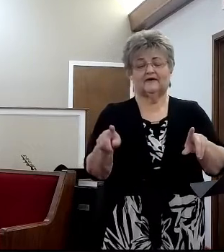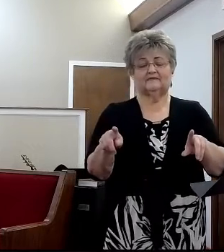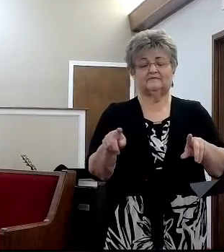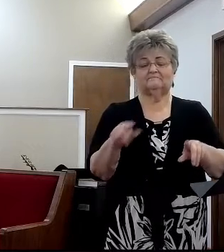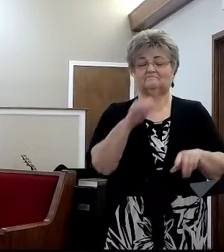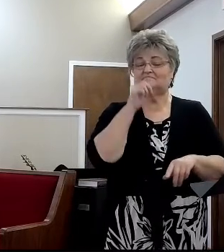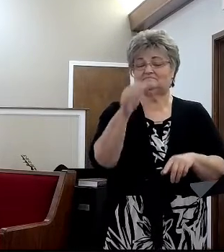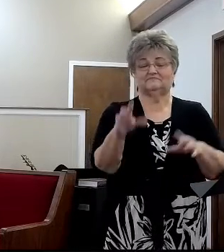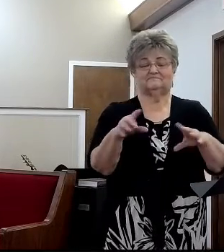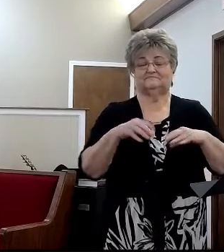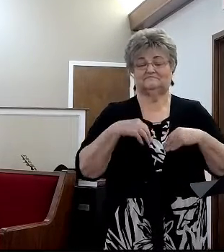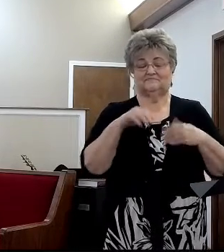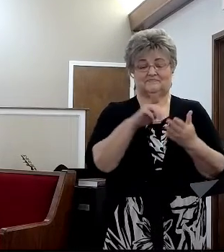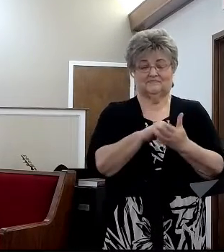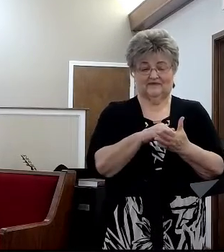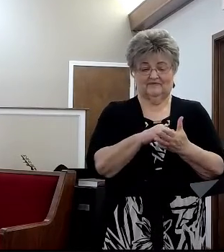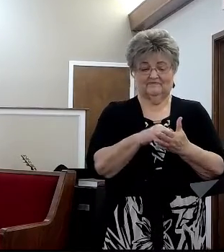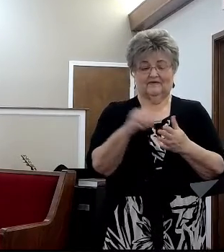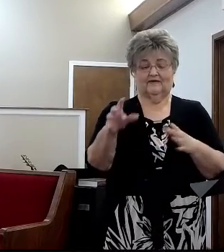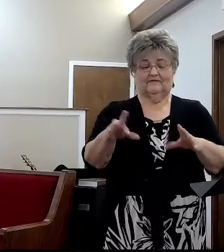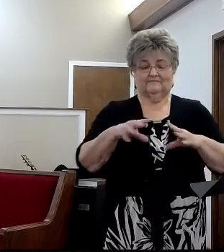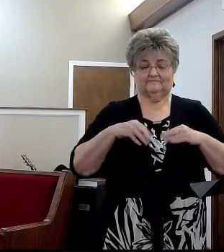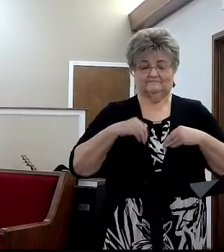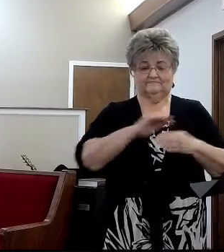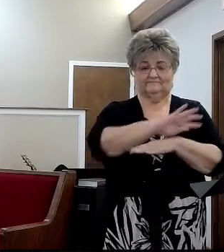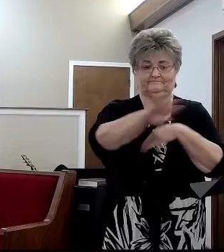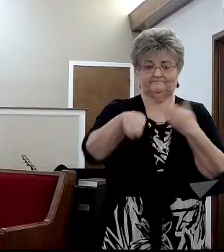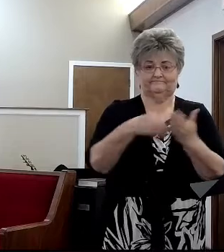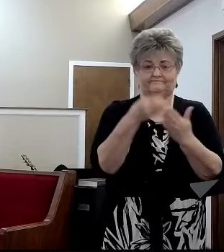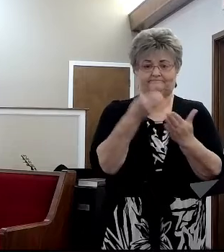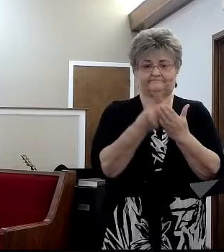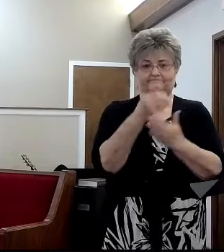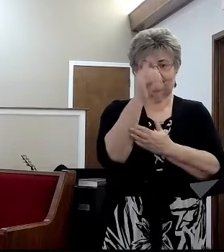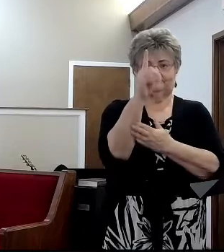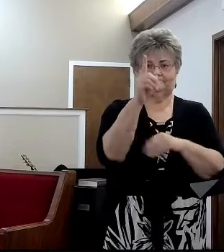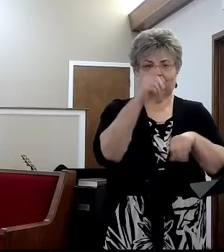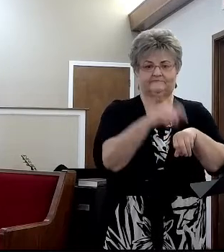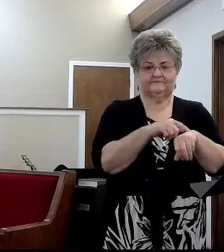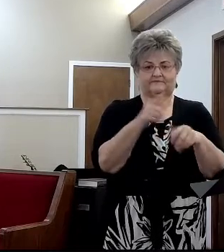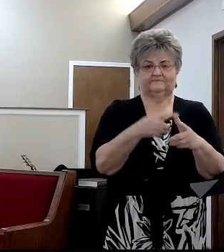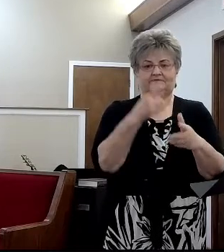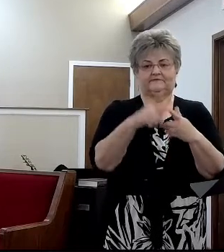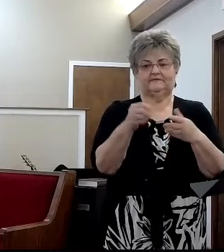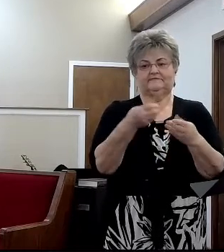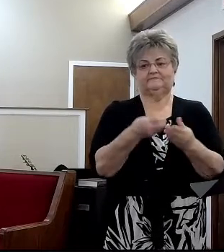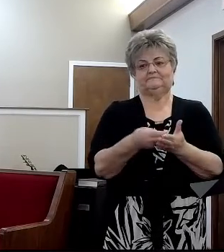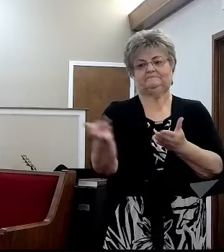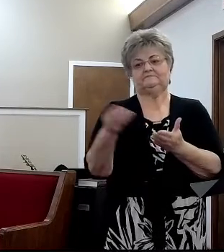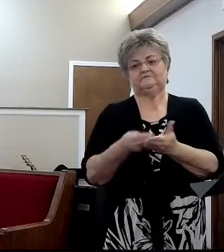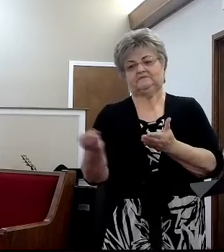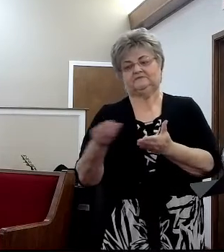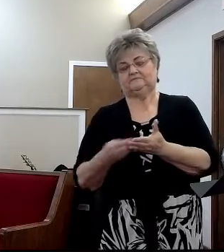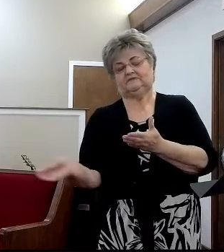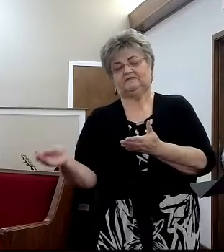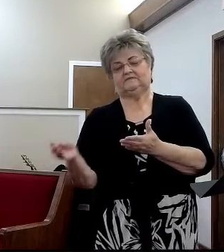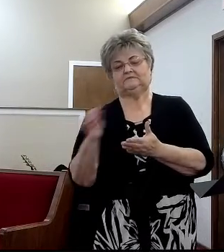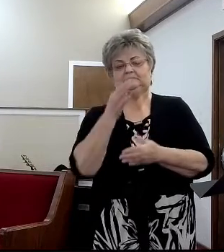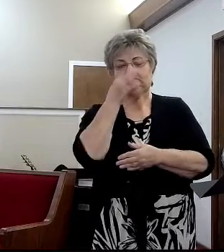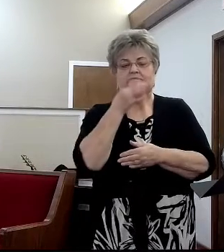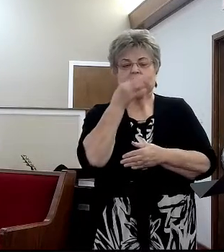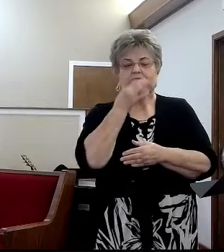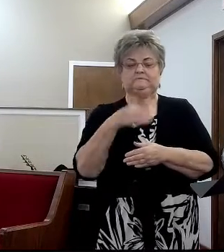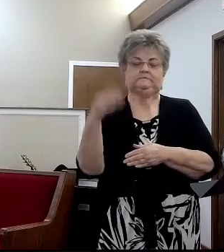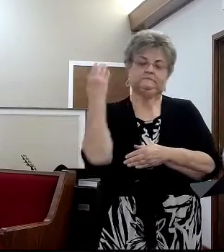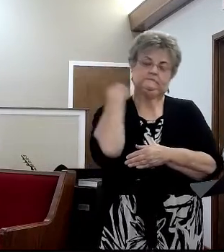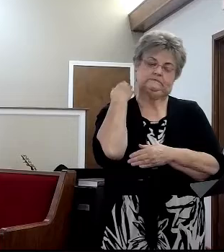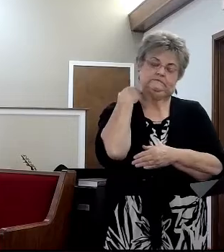how many times have we heard that over and over again? Or if you've seen someone receive a life insurance check. So, again, don't make